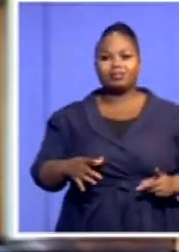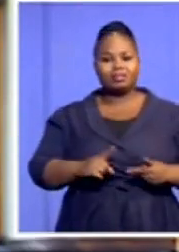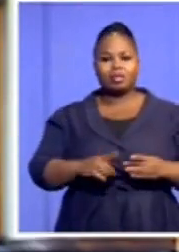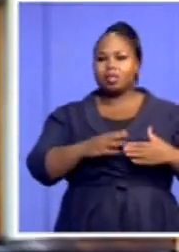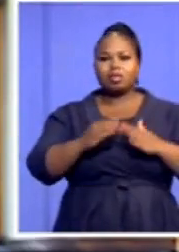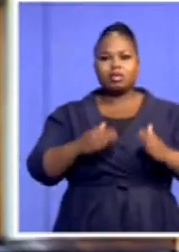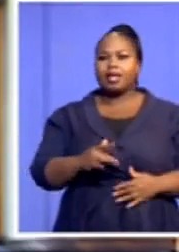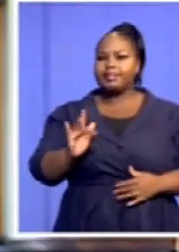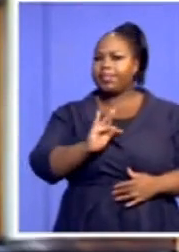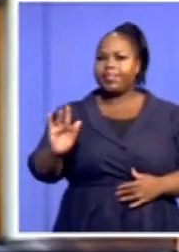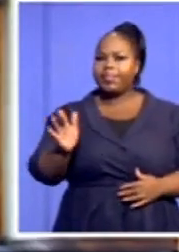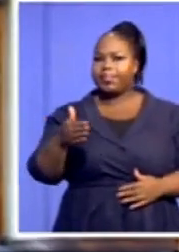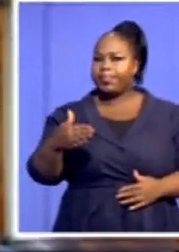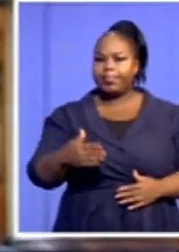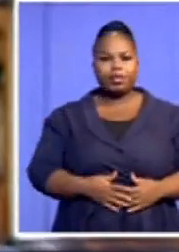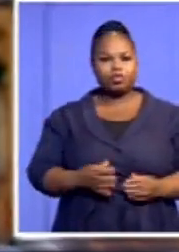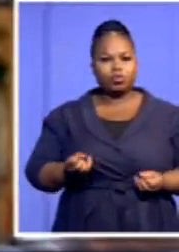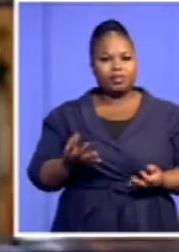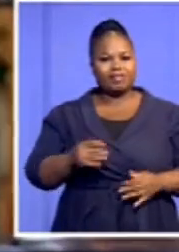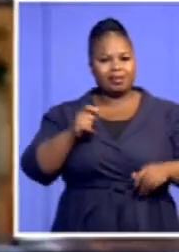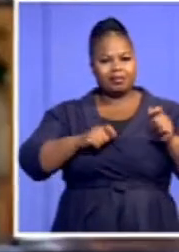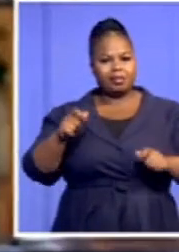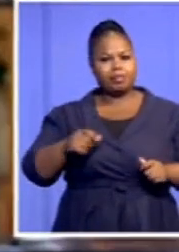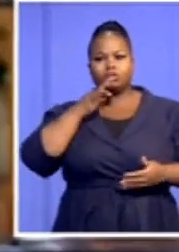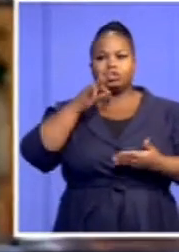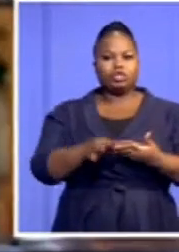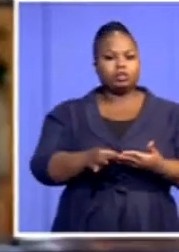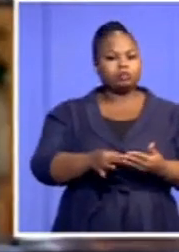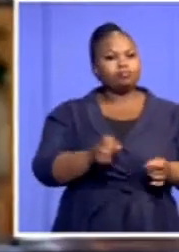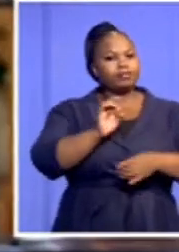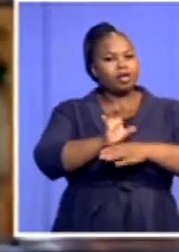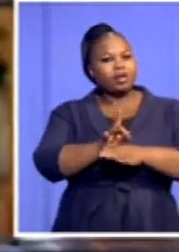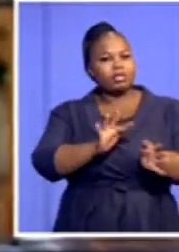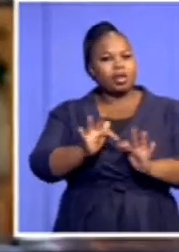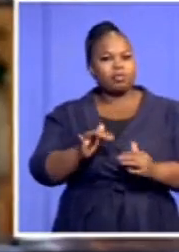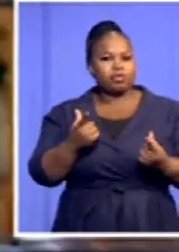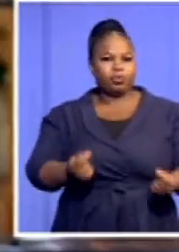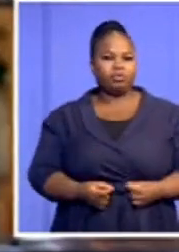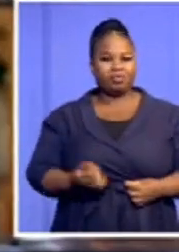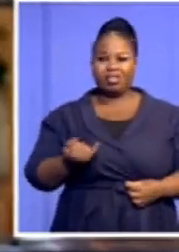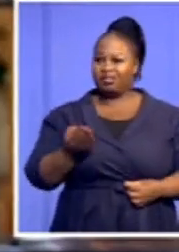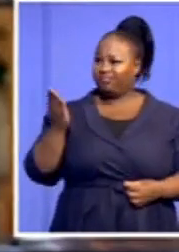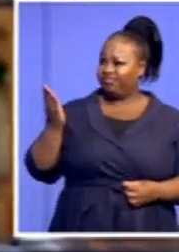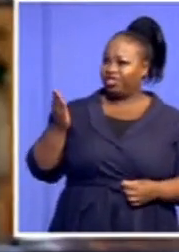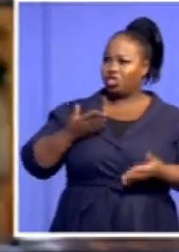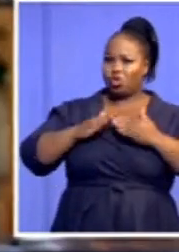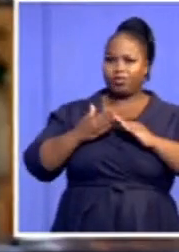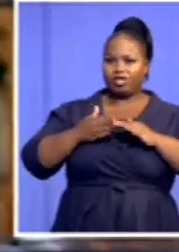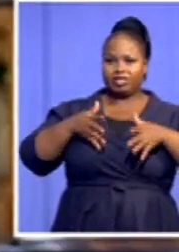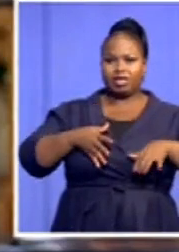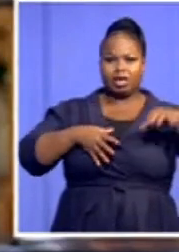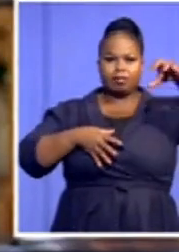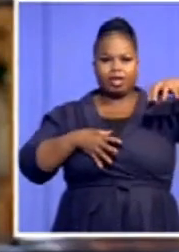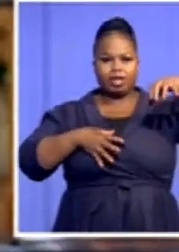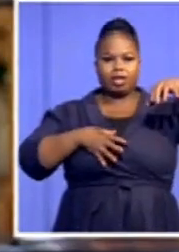giving people suggestions on what to do. Like a community like this that's on a slope right now, they have not been given